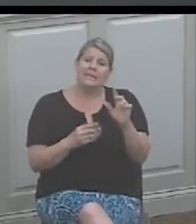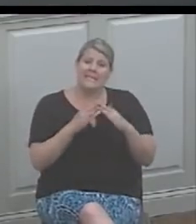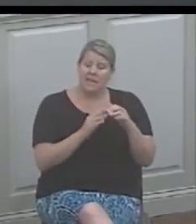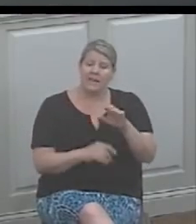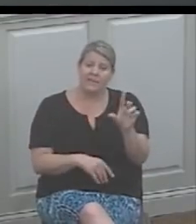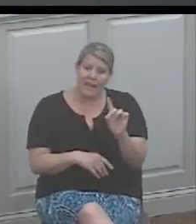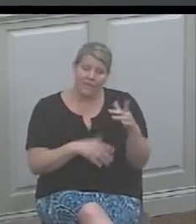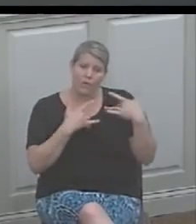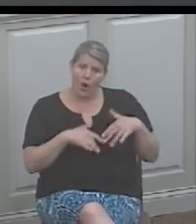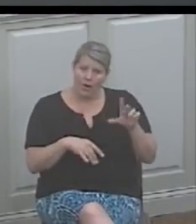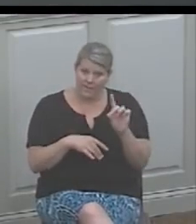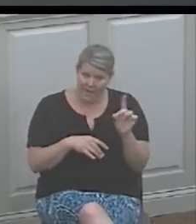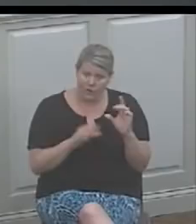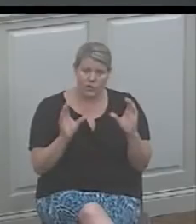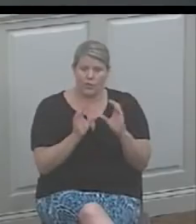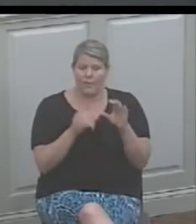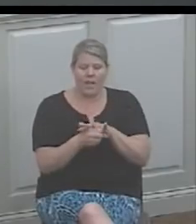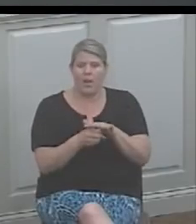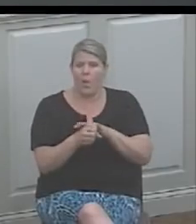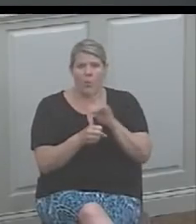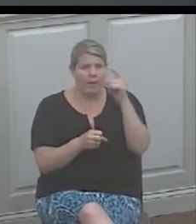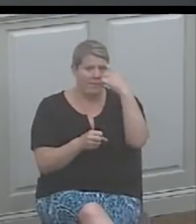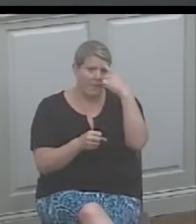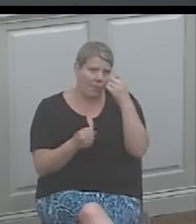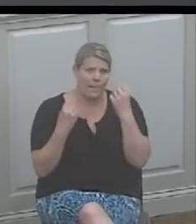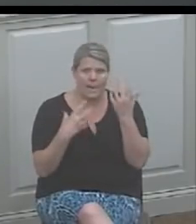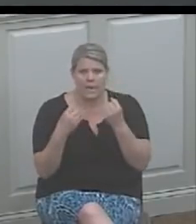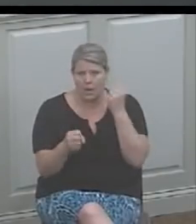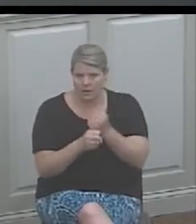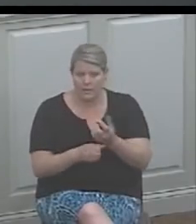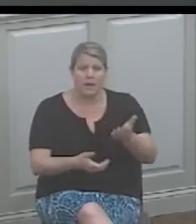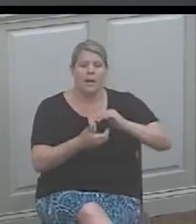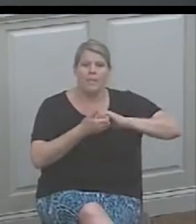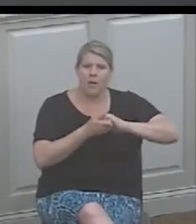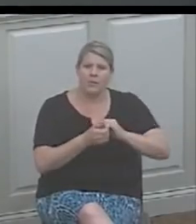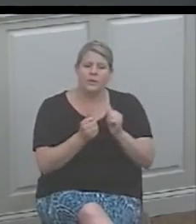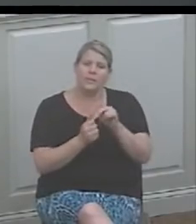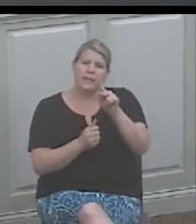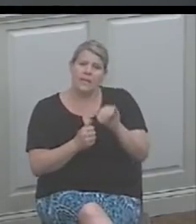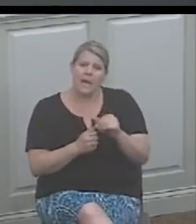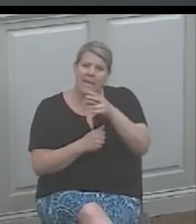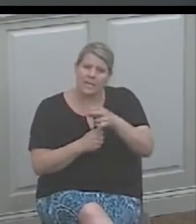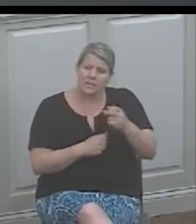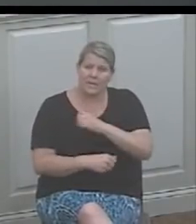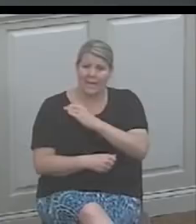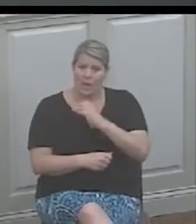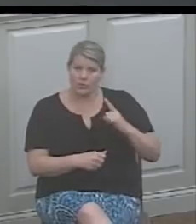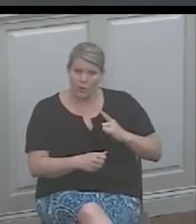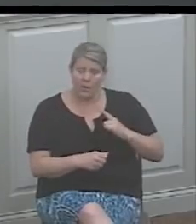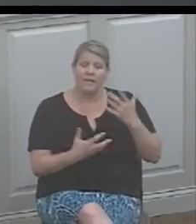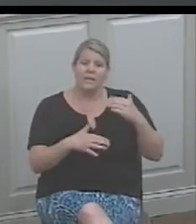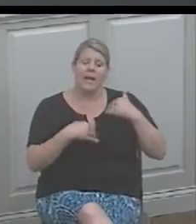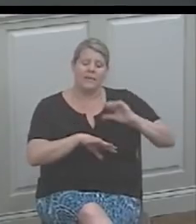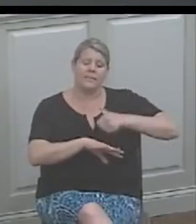been a certified local government for many years in partnership with the Kentucky Heritage Council and the National Park Service, and has